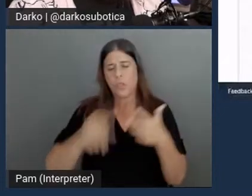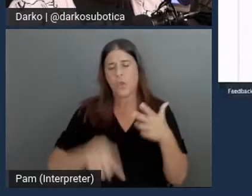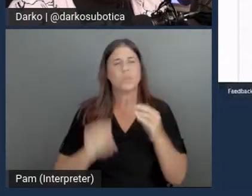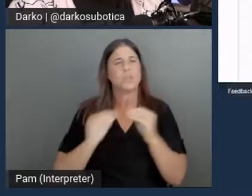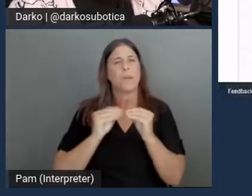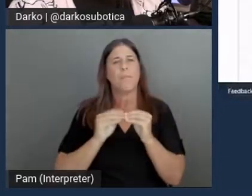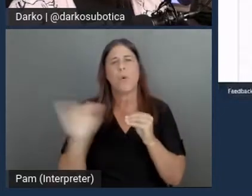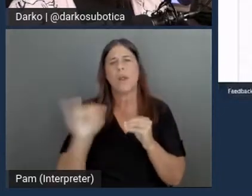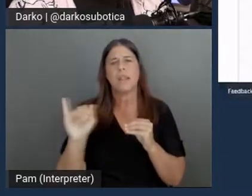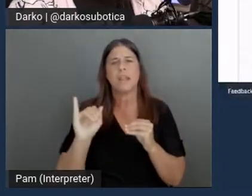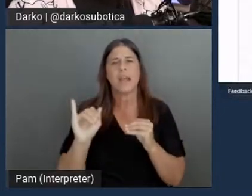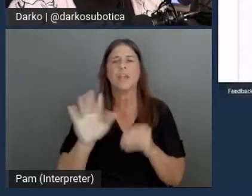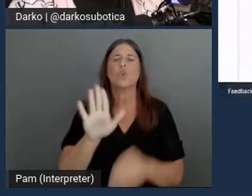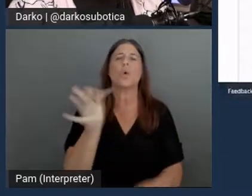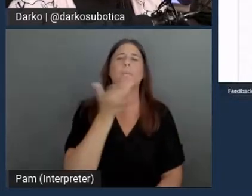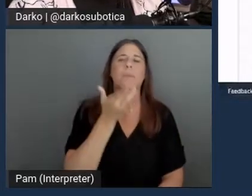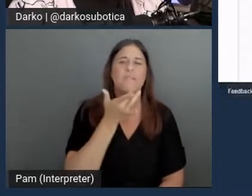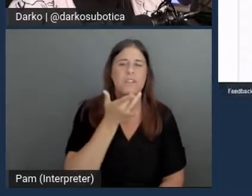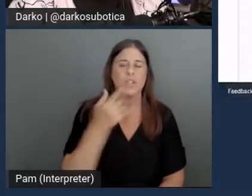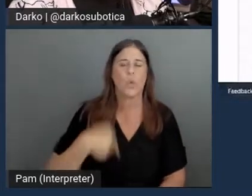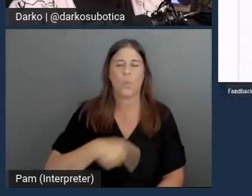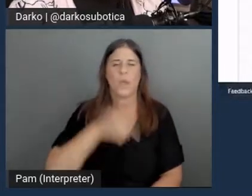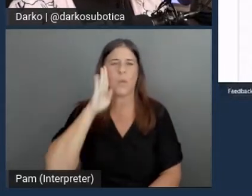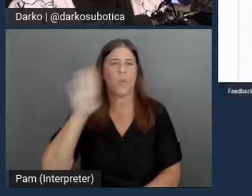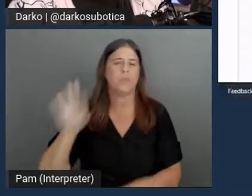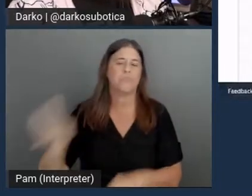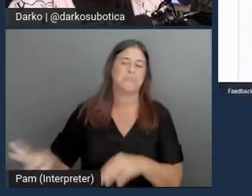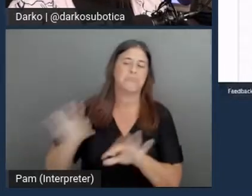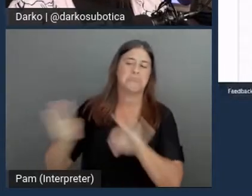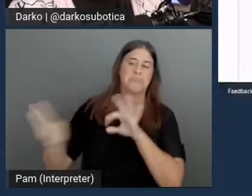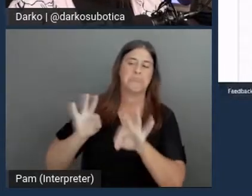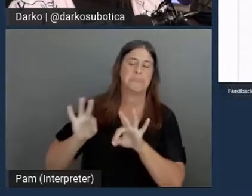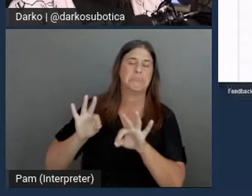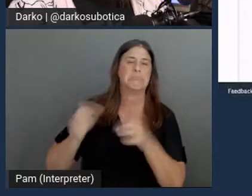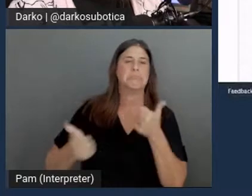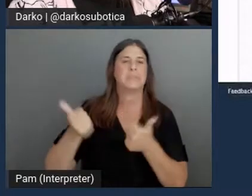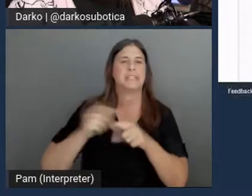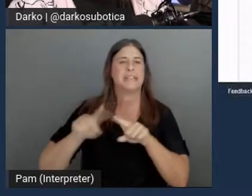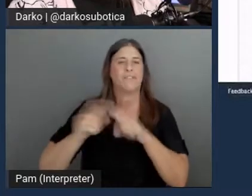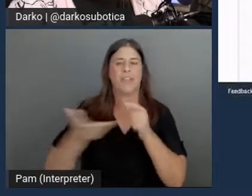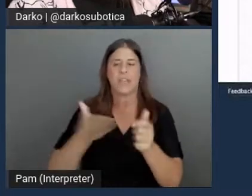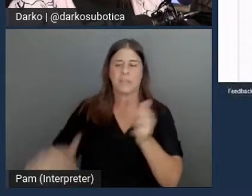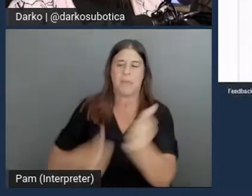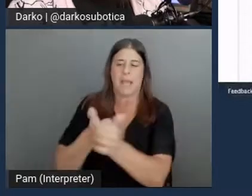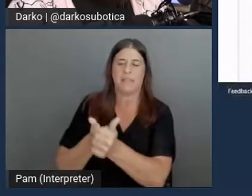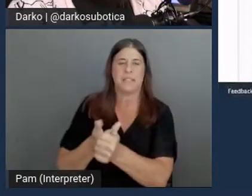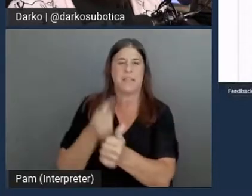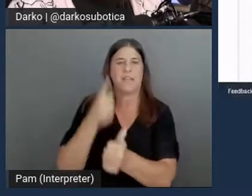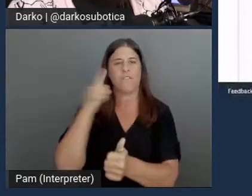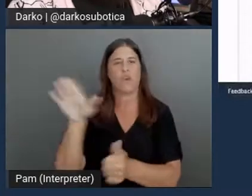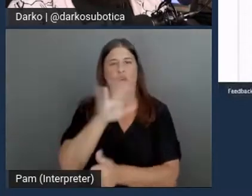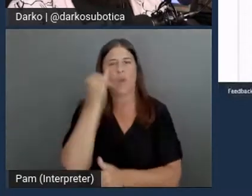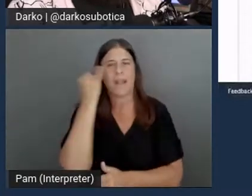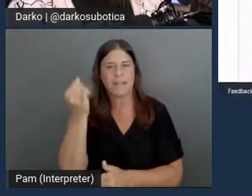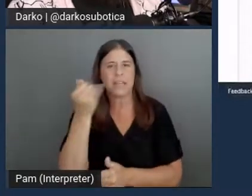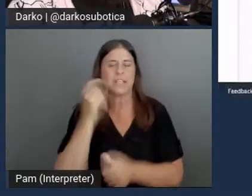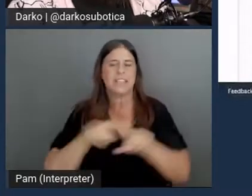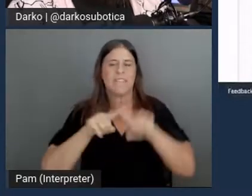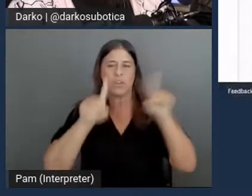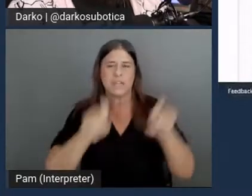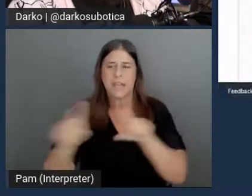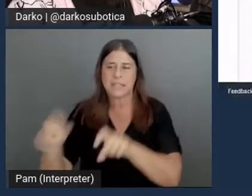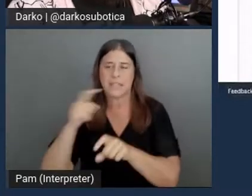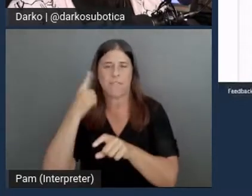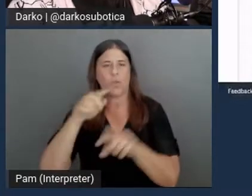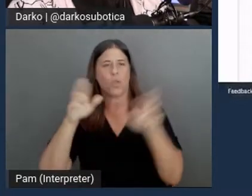your preferences. We will randomize things behind the scenes so that we give you variety when you're testing your robots against. But the